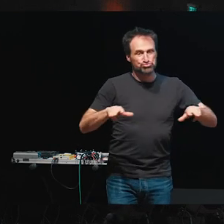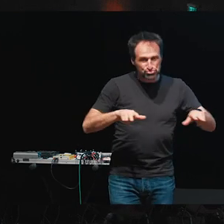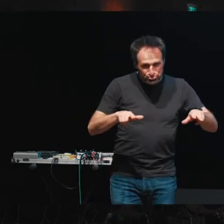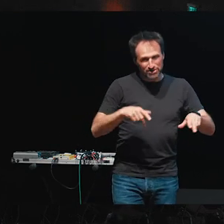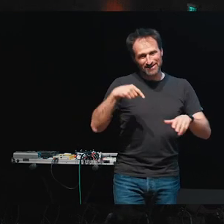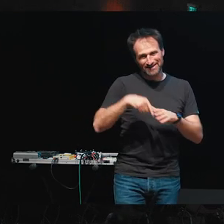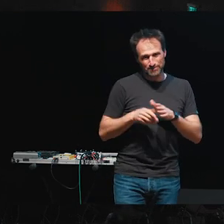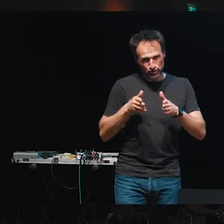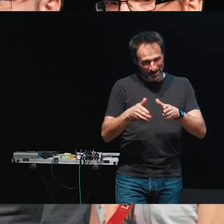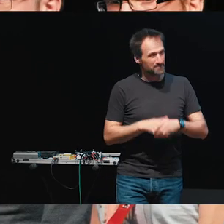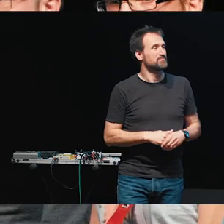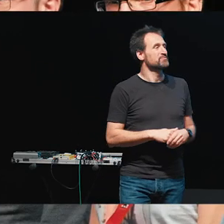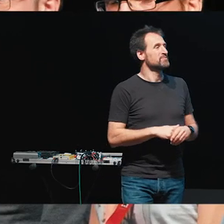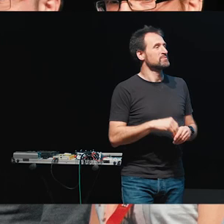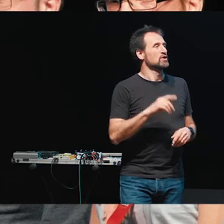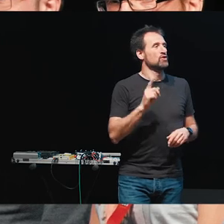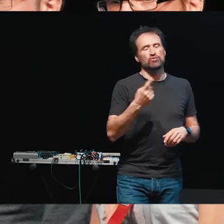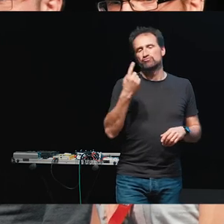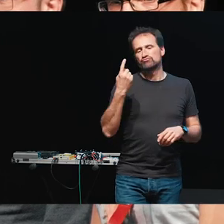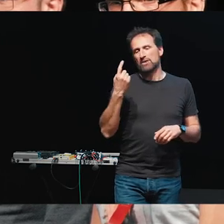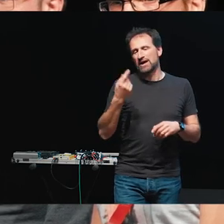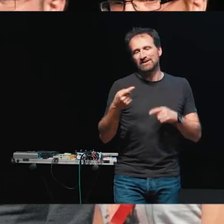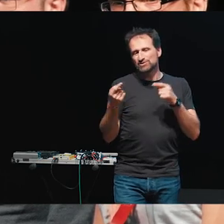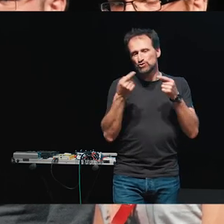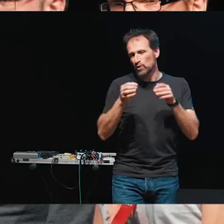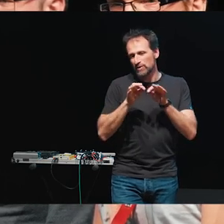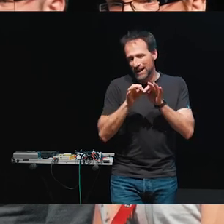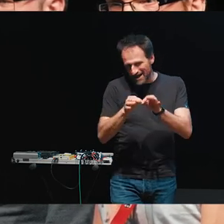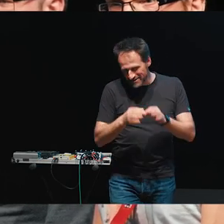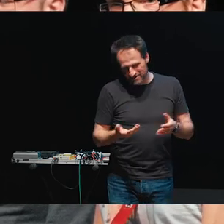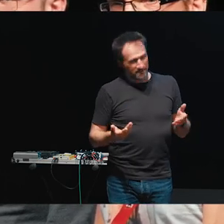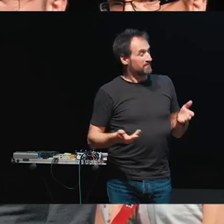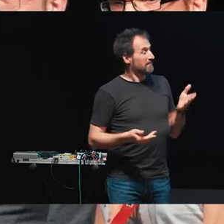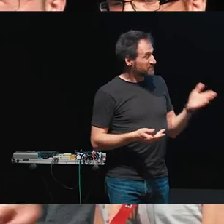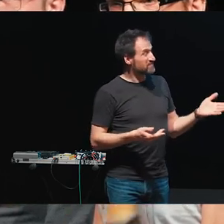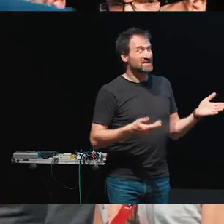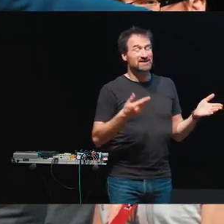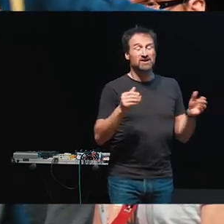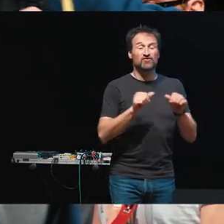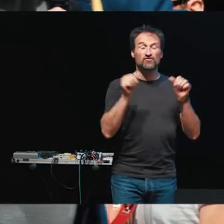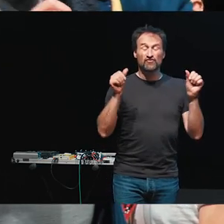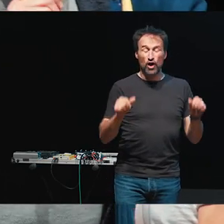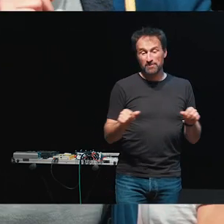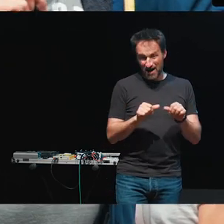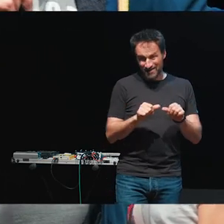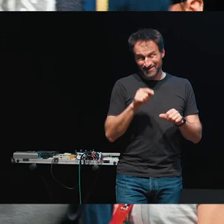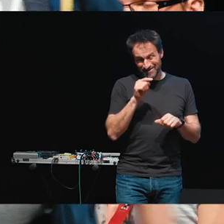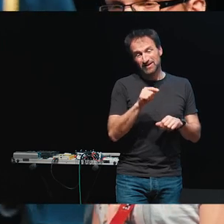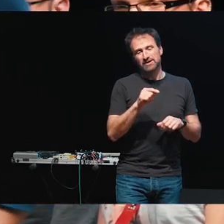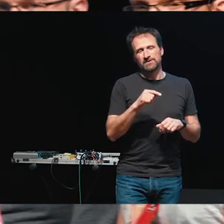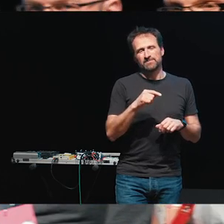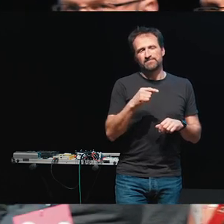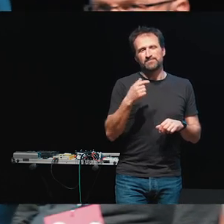the DeepTrack, and leading lots of discussions. So it was basically a format that we ran where we